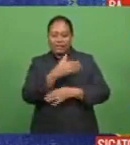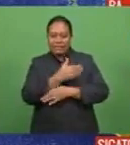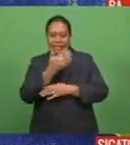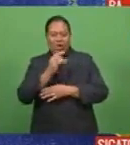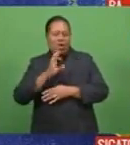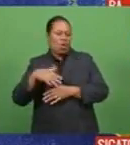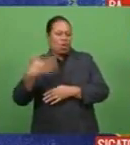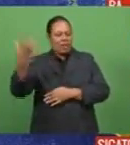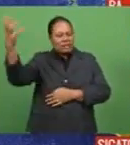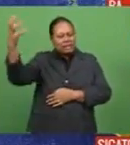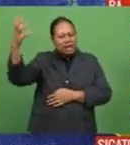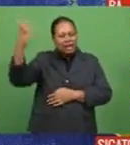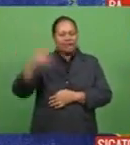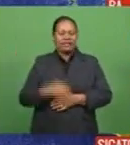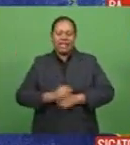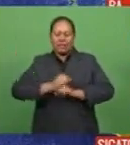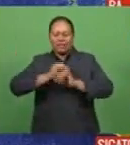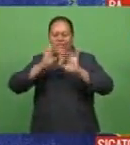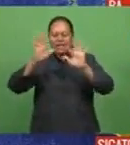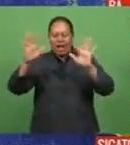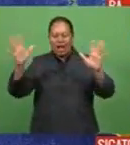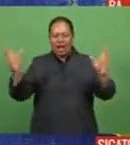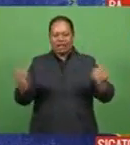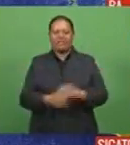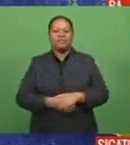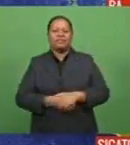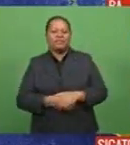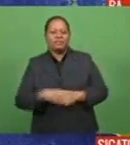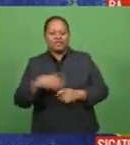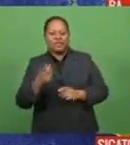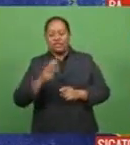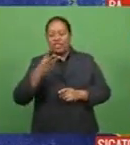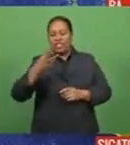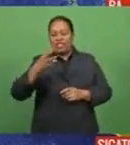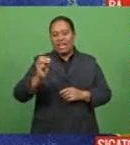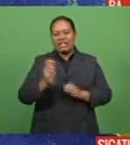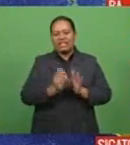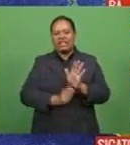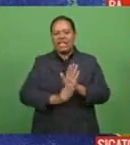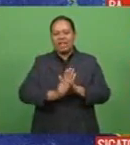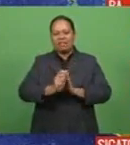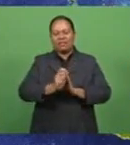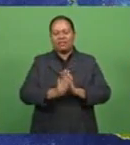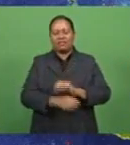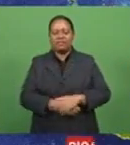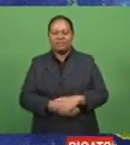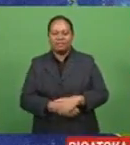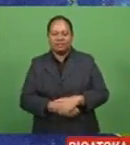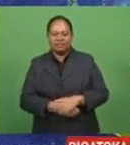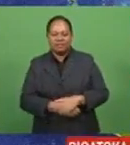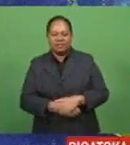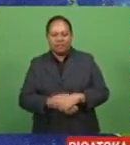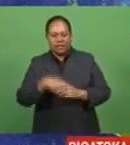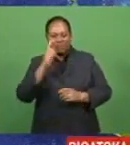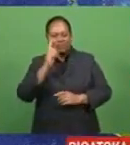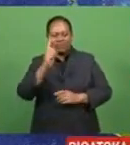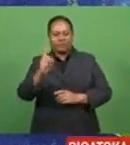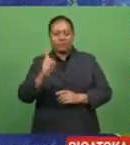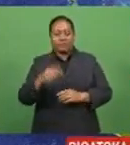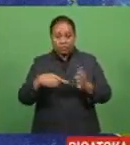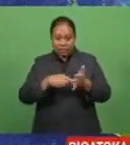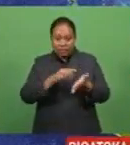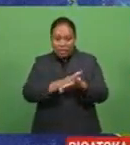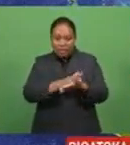all sunny and shiny, the temps will rise up to 30s and drop by nightfall. And looking further on to